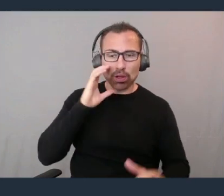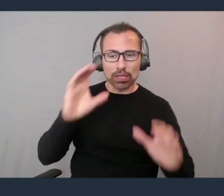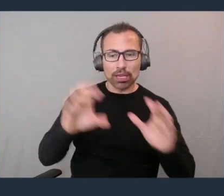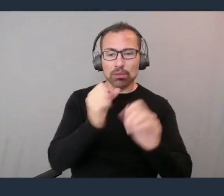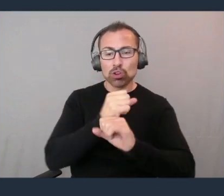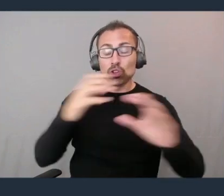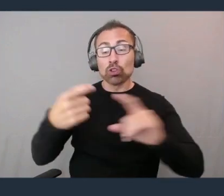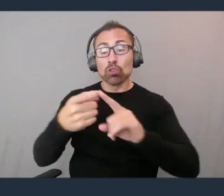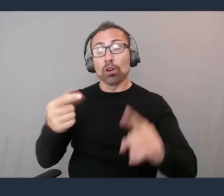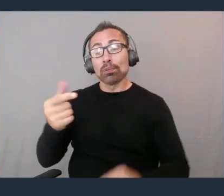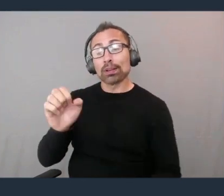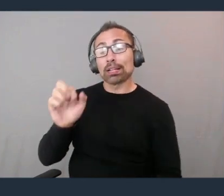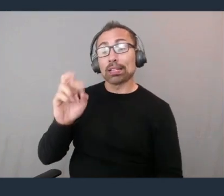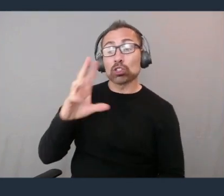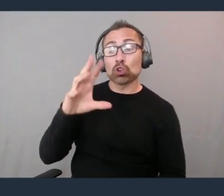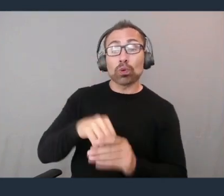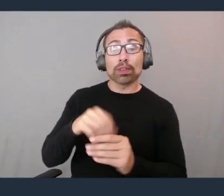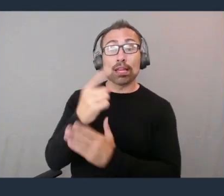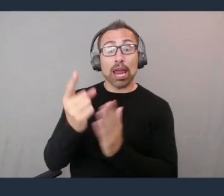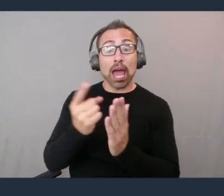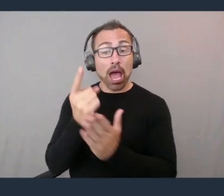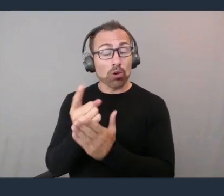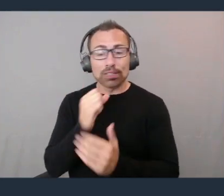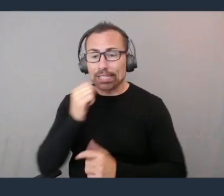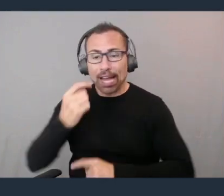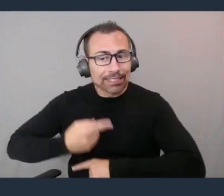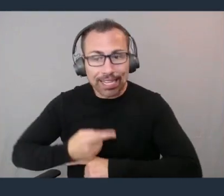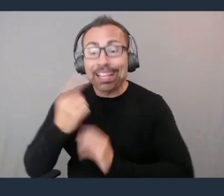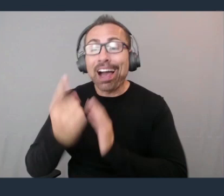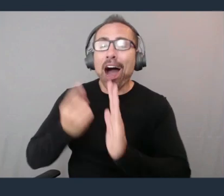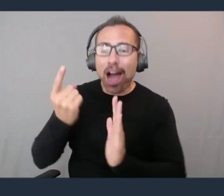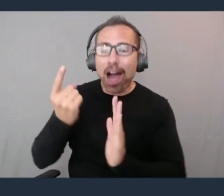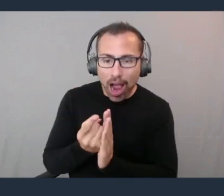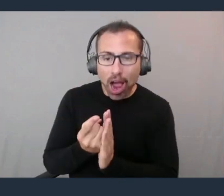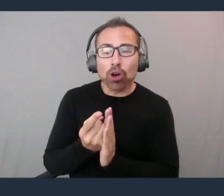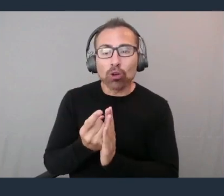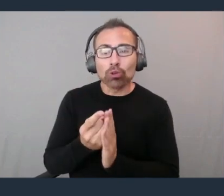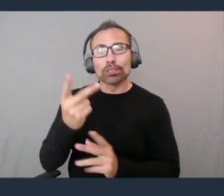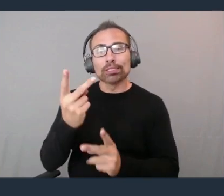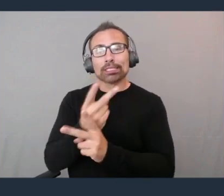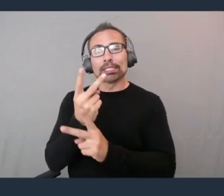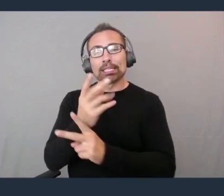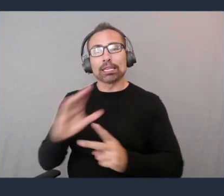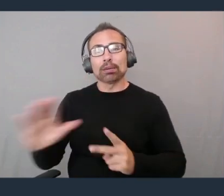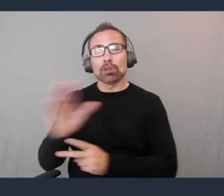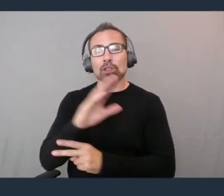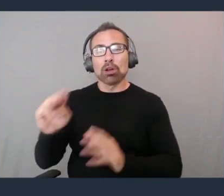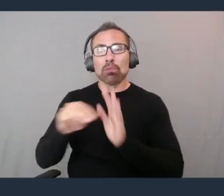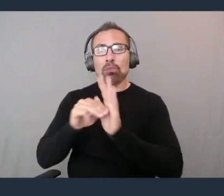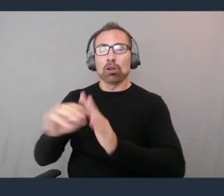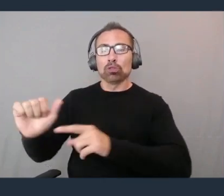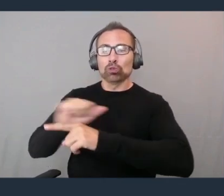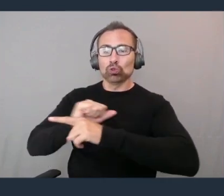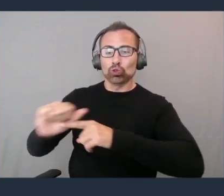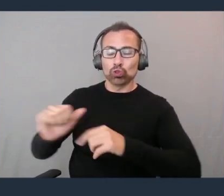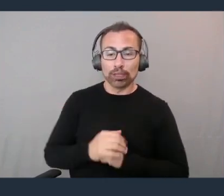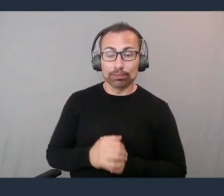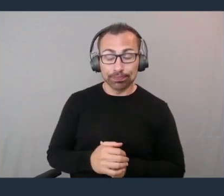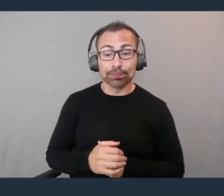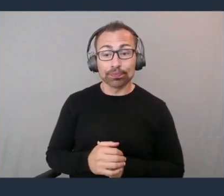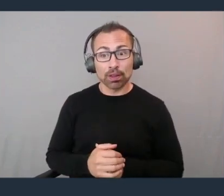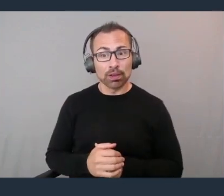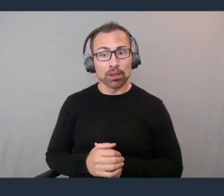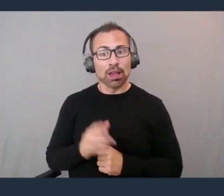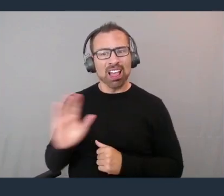of days to train their cutting edge handwriting recognition AI models. Customer feedback like this inspires us